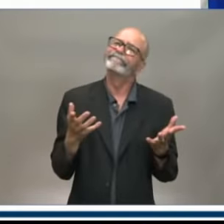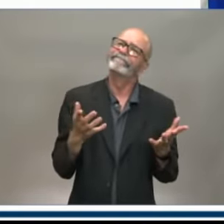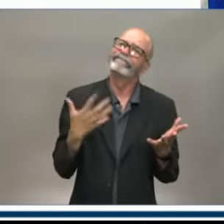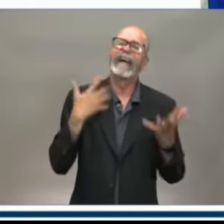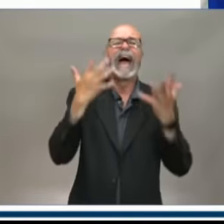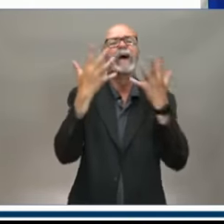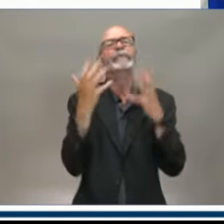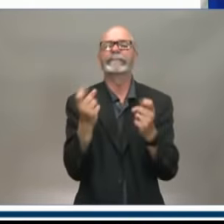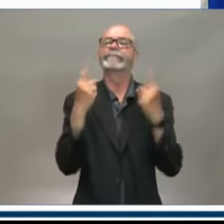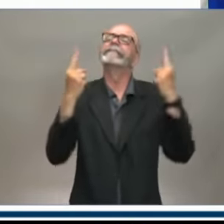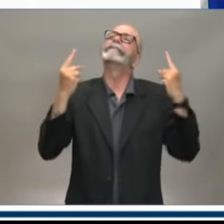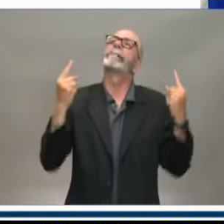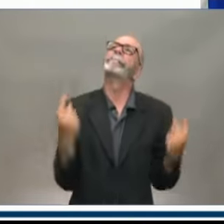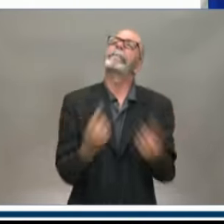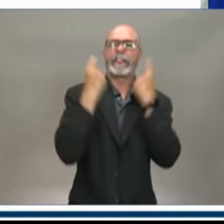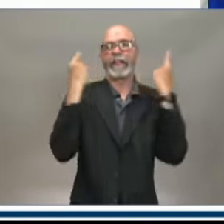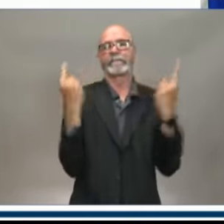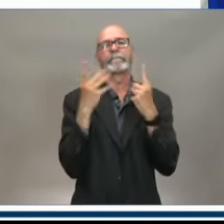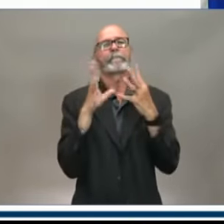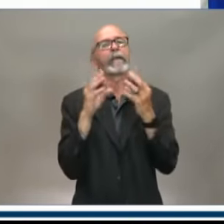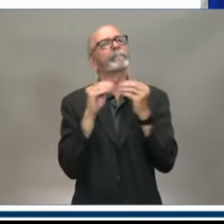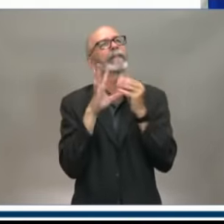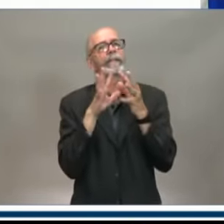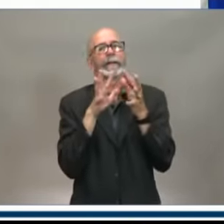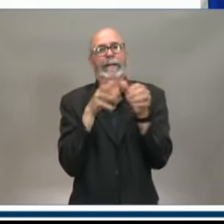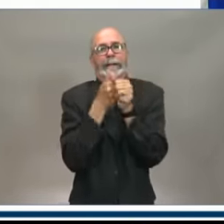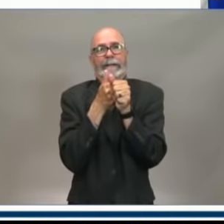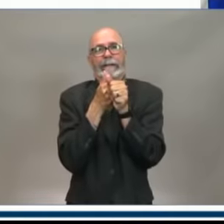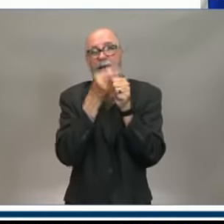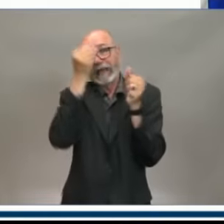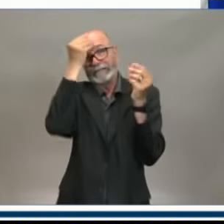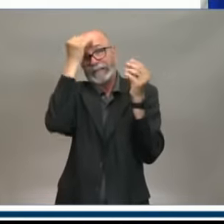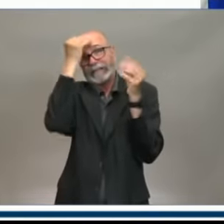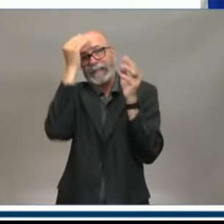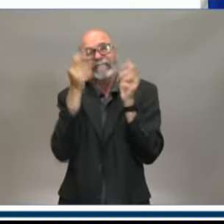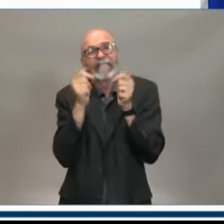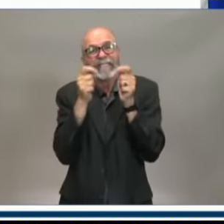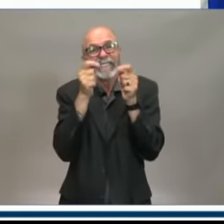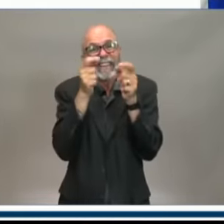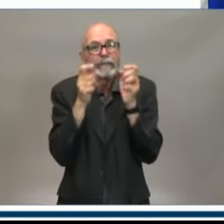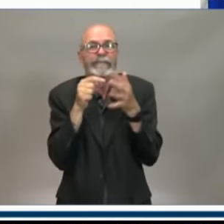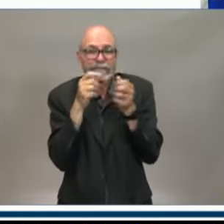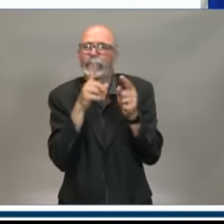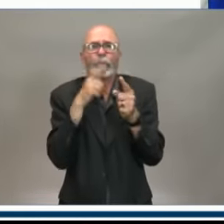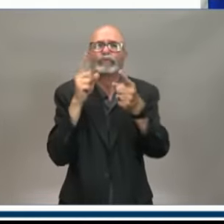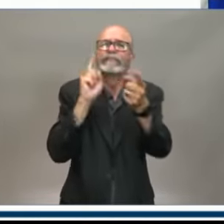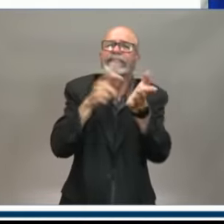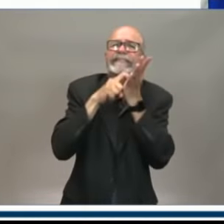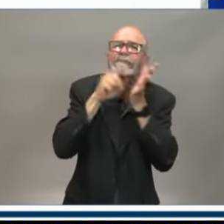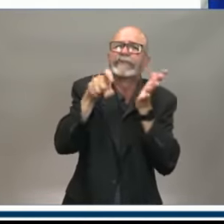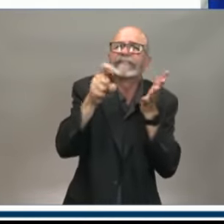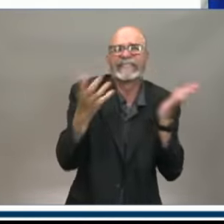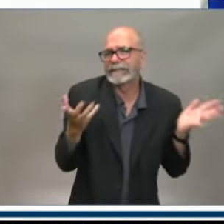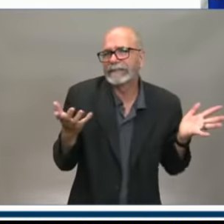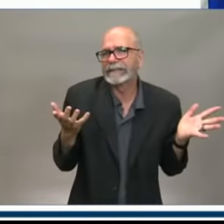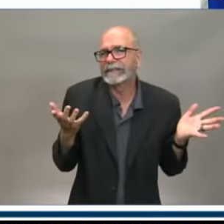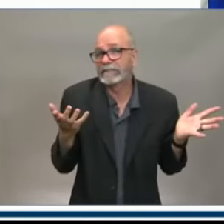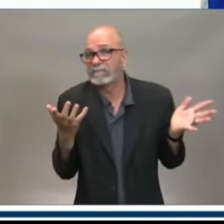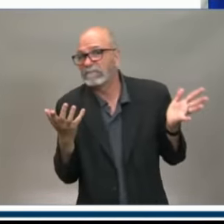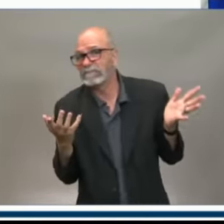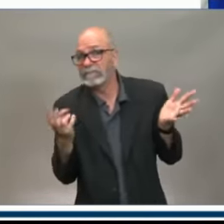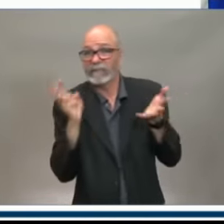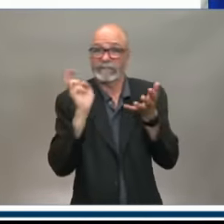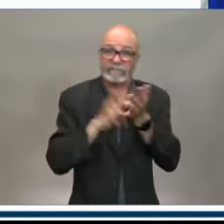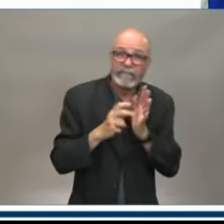this is a pretty good thing for the government to invest money on to figure out exactly where we stand today. So, would it take an extra data